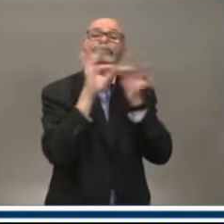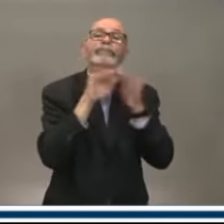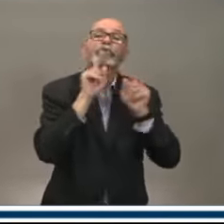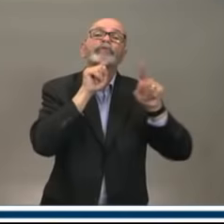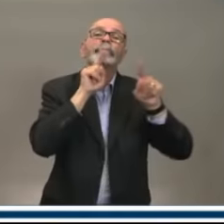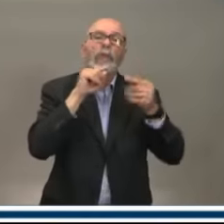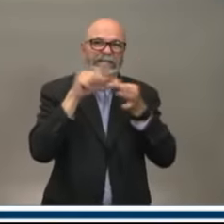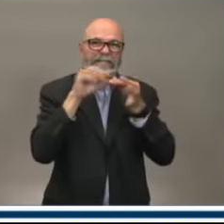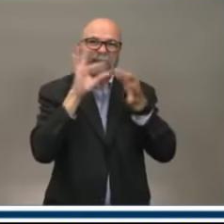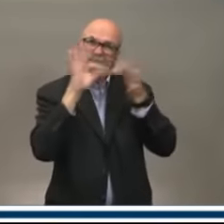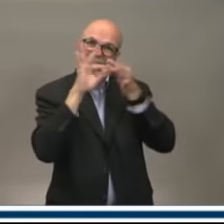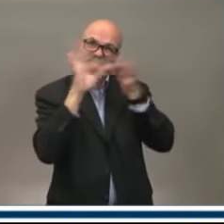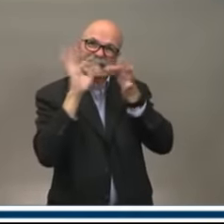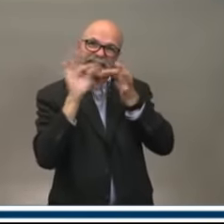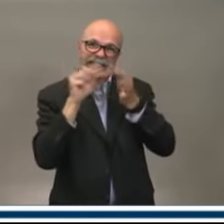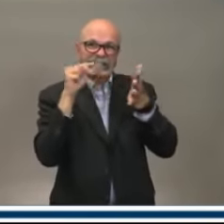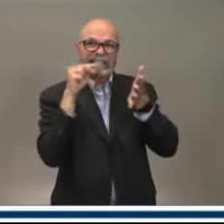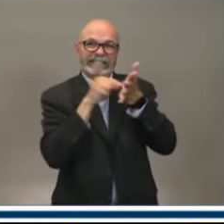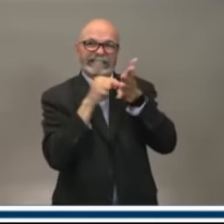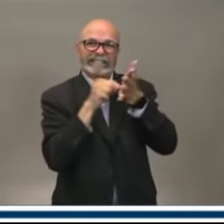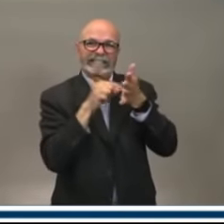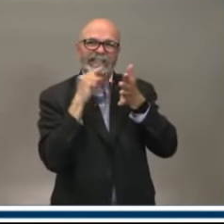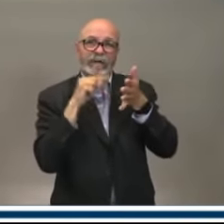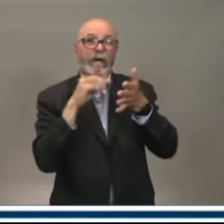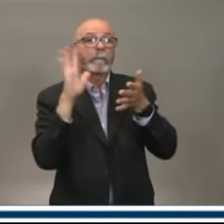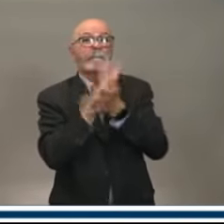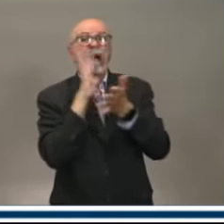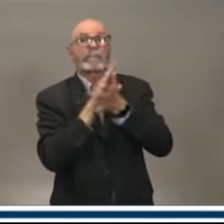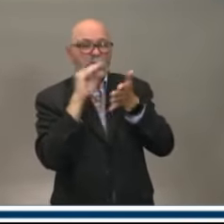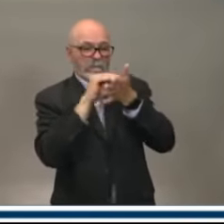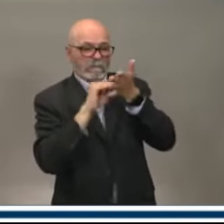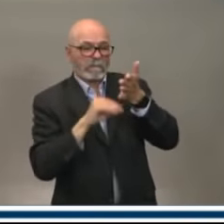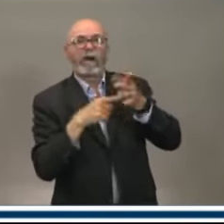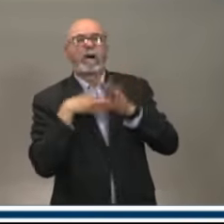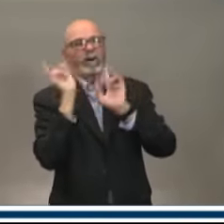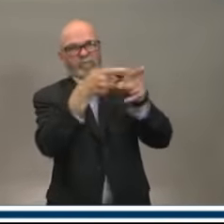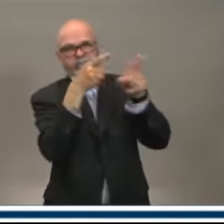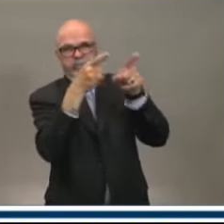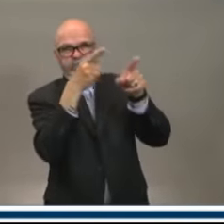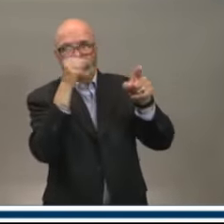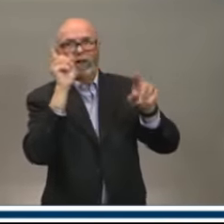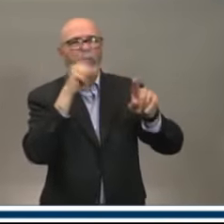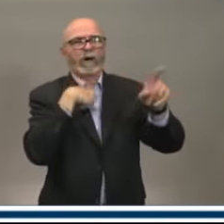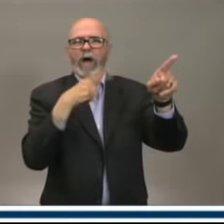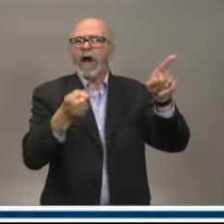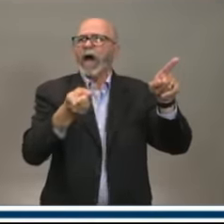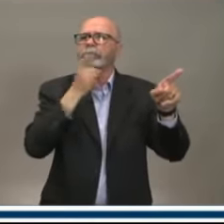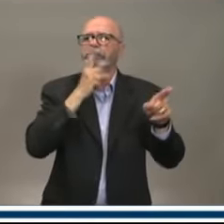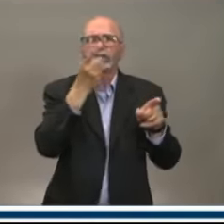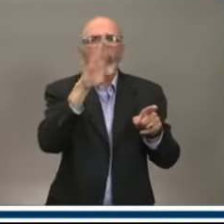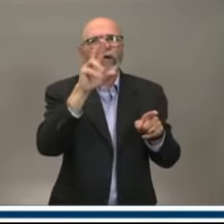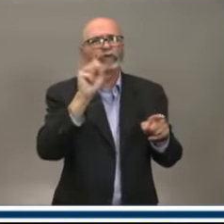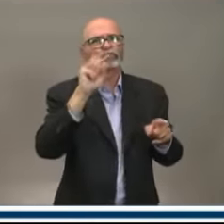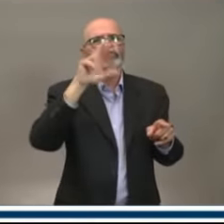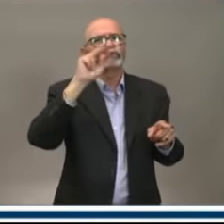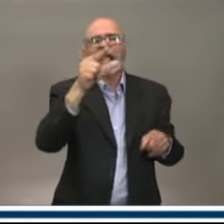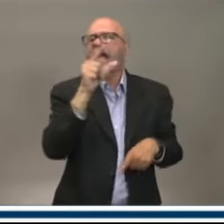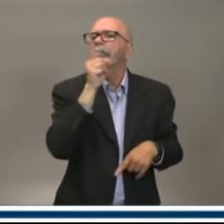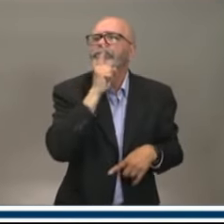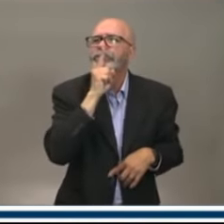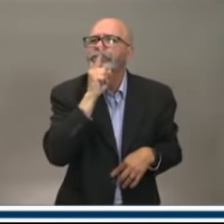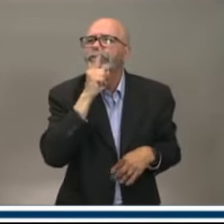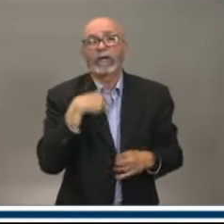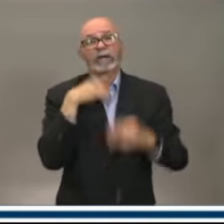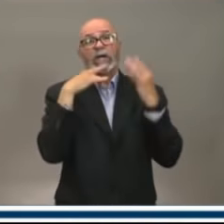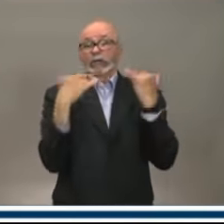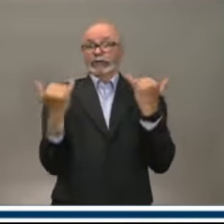to an attack on Dr. Strang's credibility. But I wonder, as I look at today's document that you have released, and